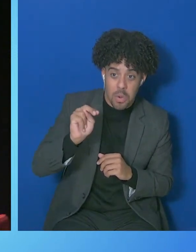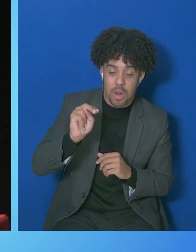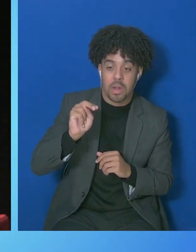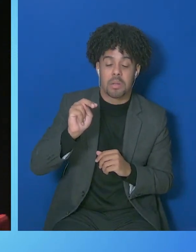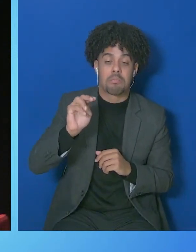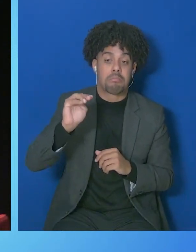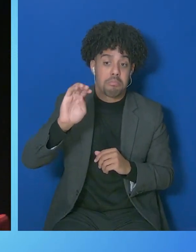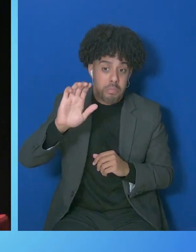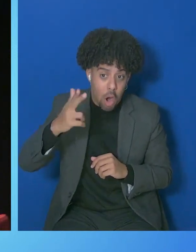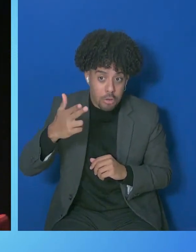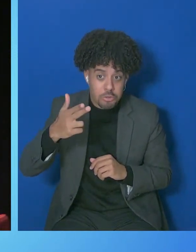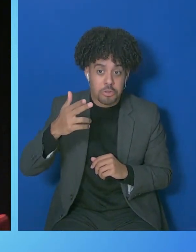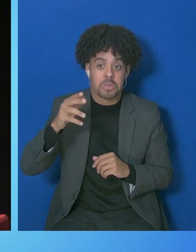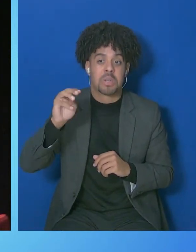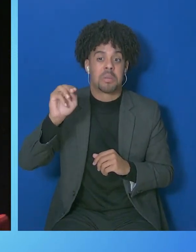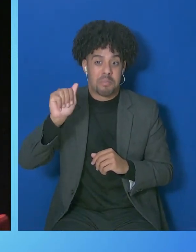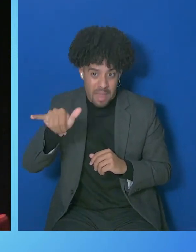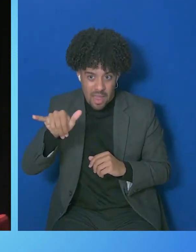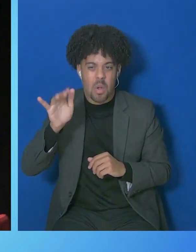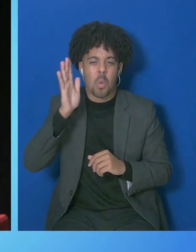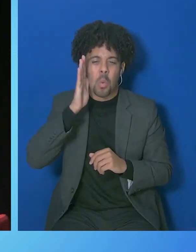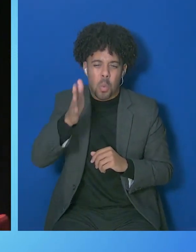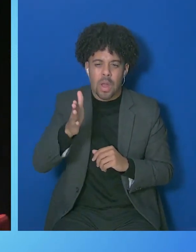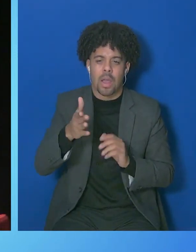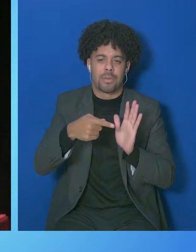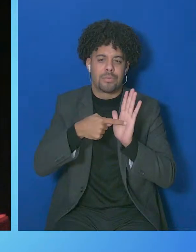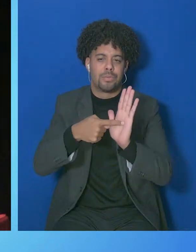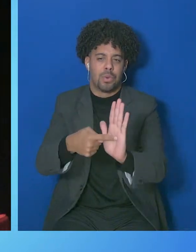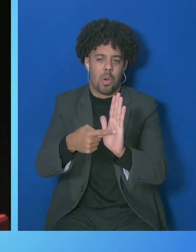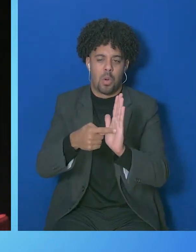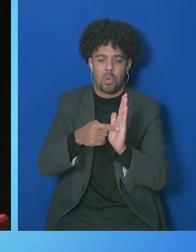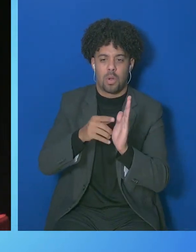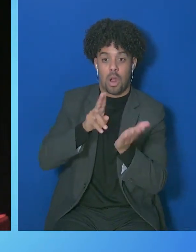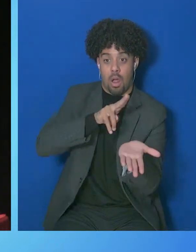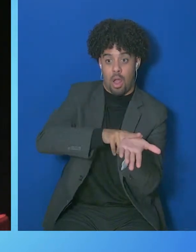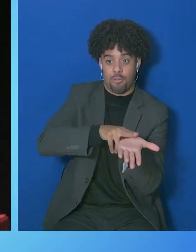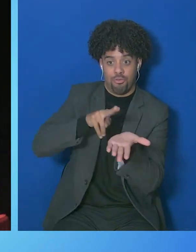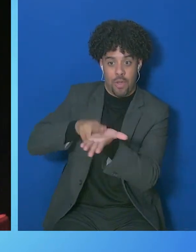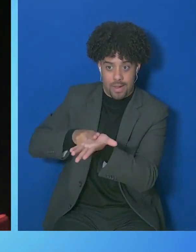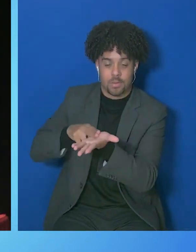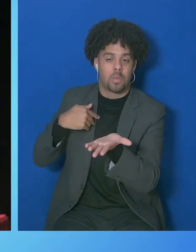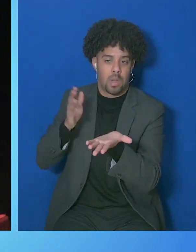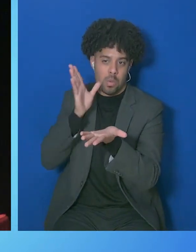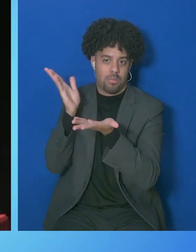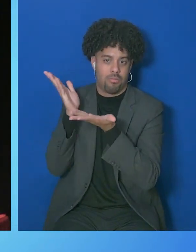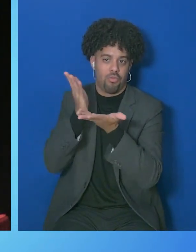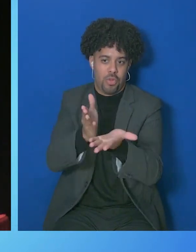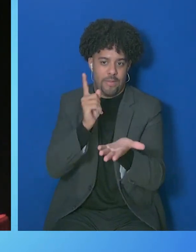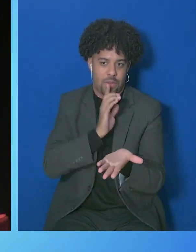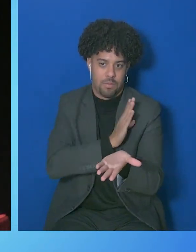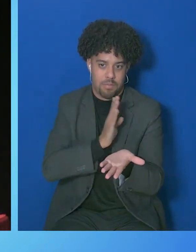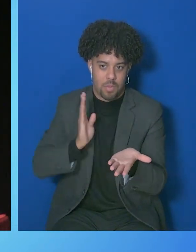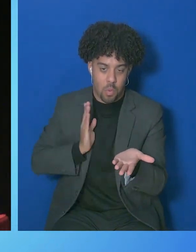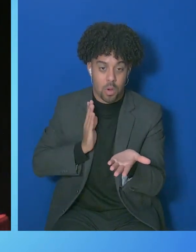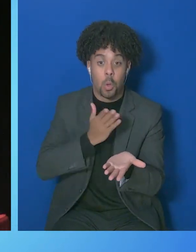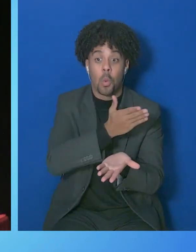in May. And we will be asking for your approval to renew these contracts.